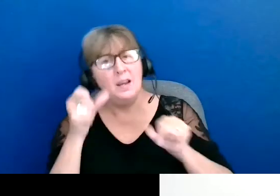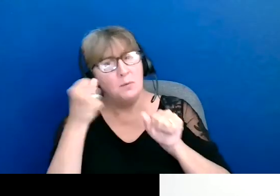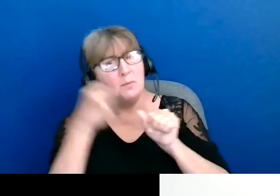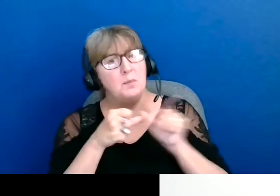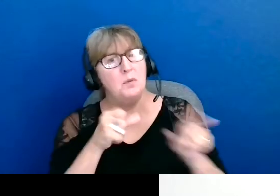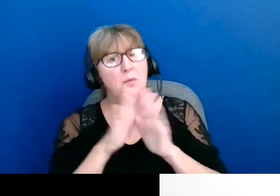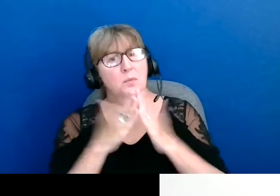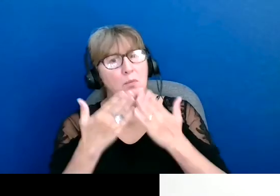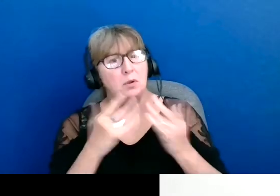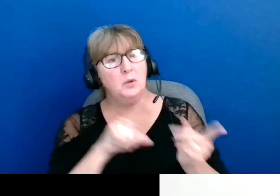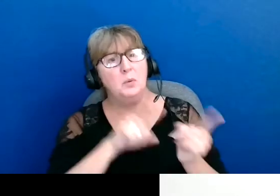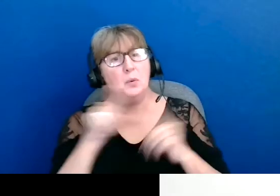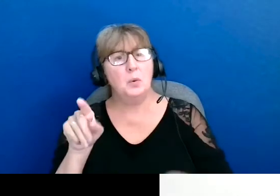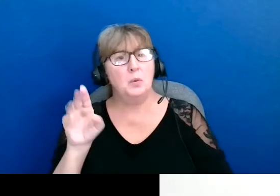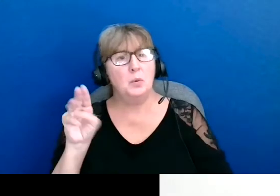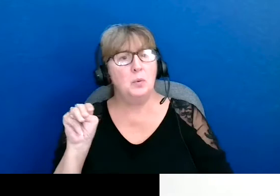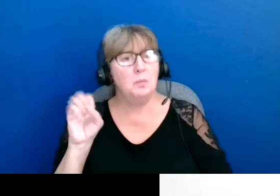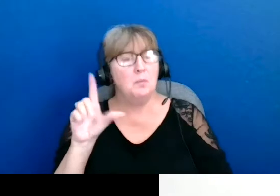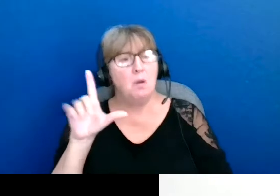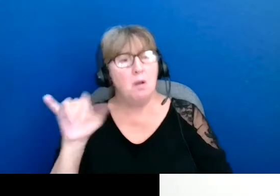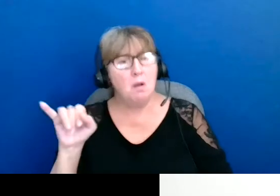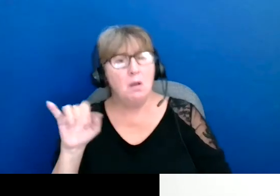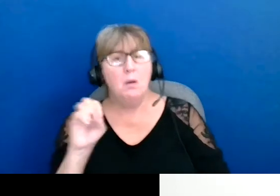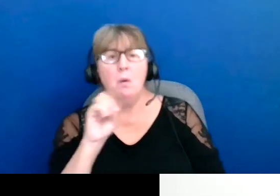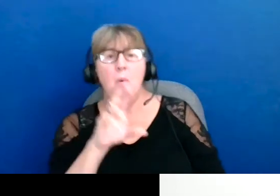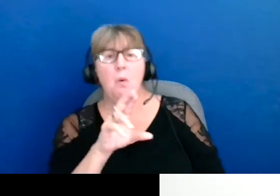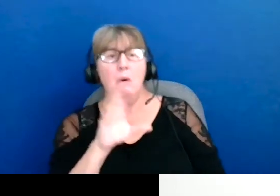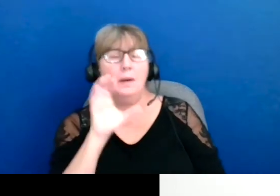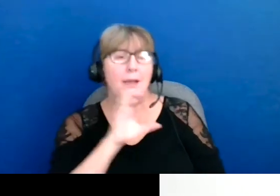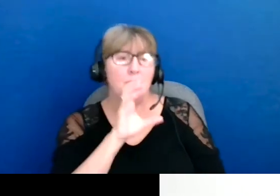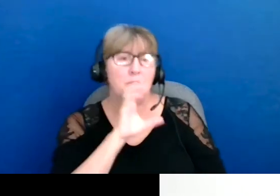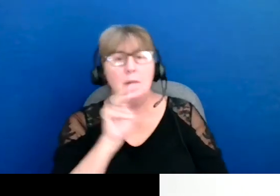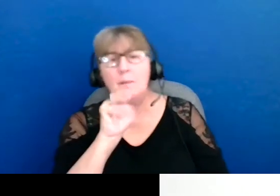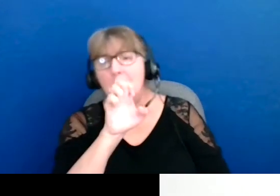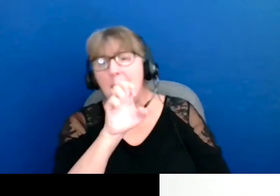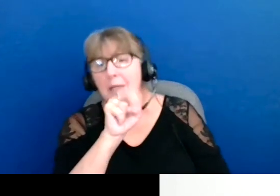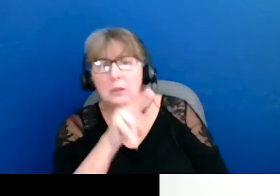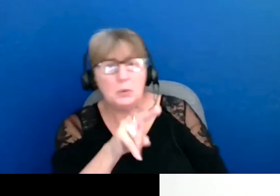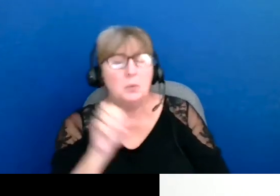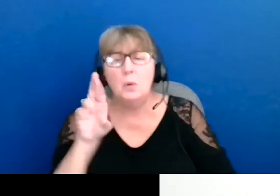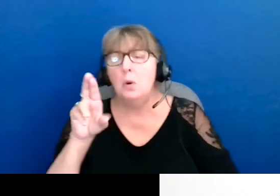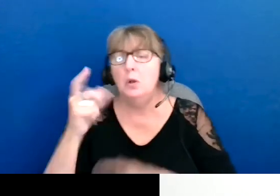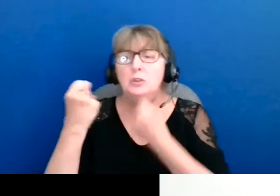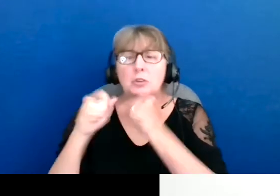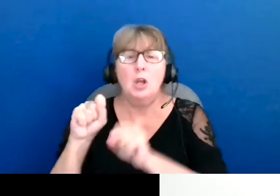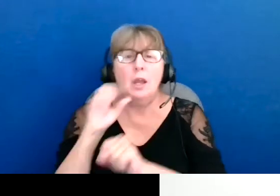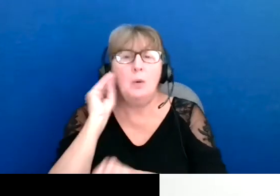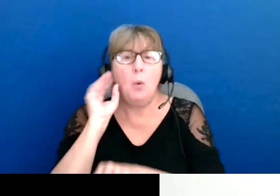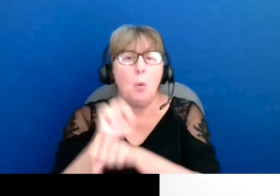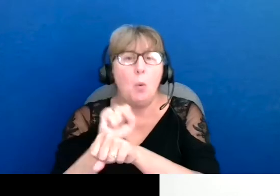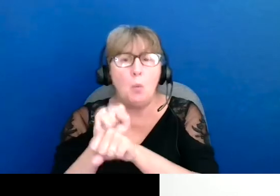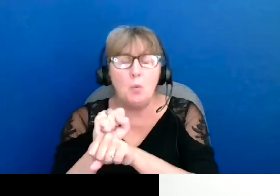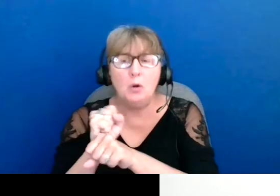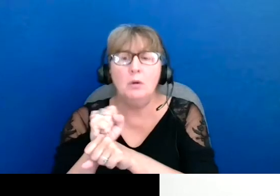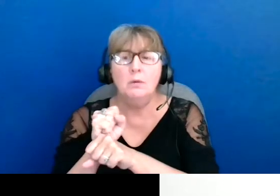going to Molly or now accessing the menus in your cafeteria, trying to get your homework assignments, that you really learn to take